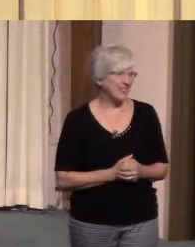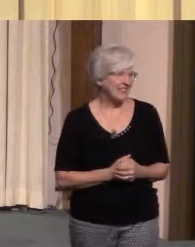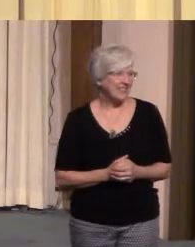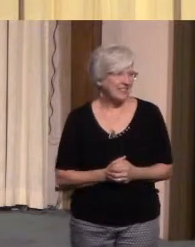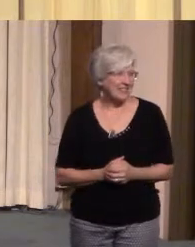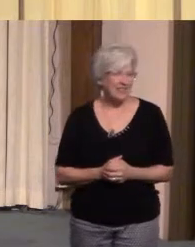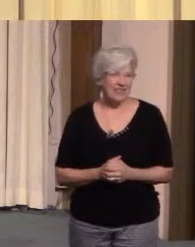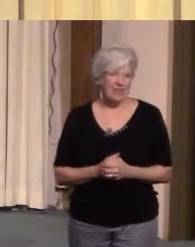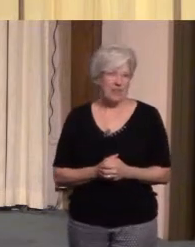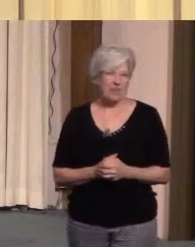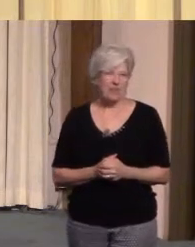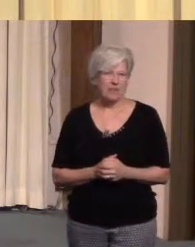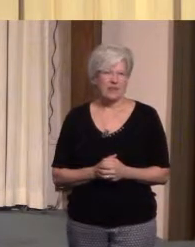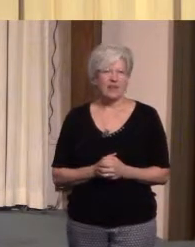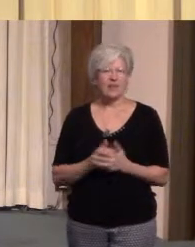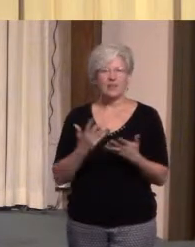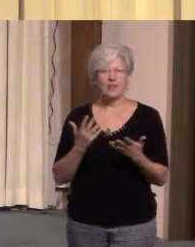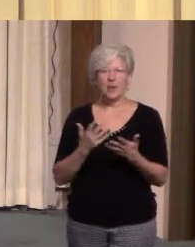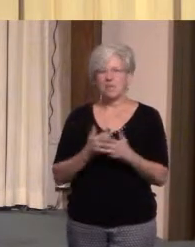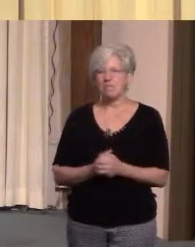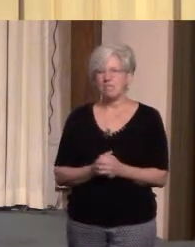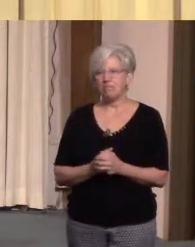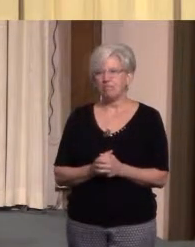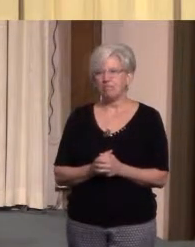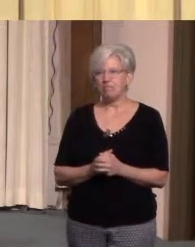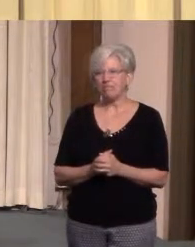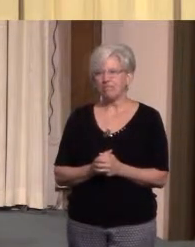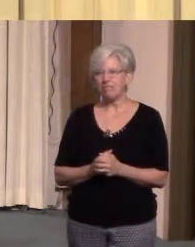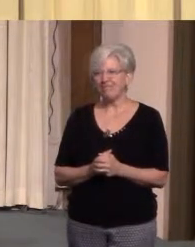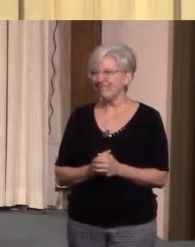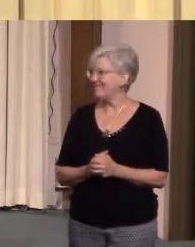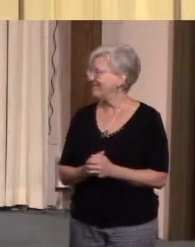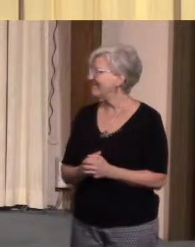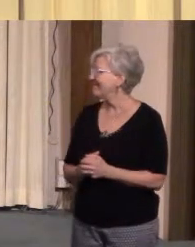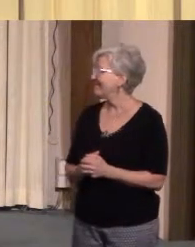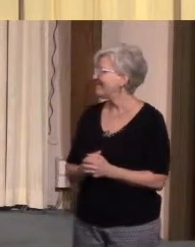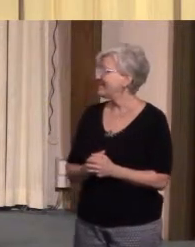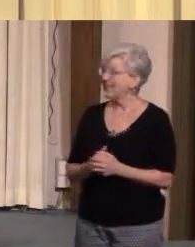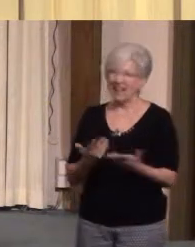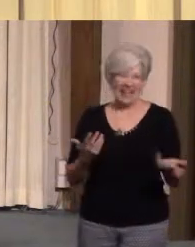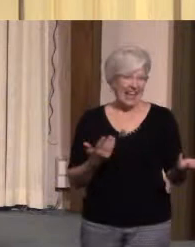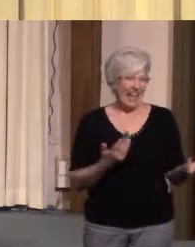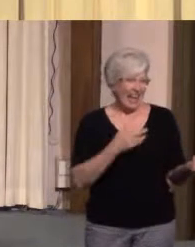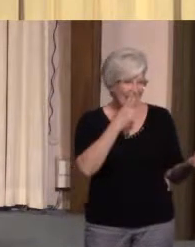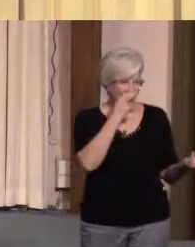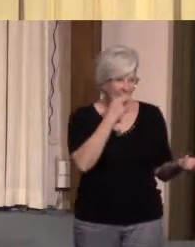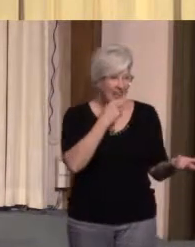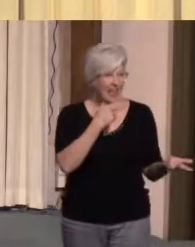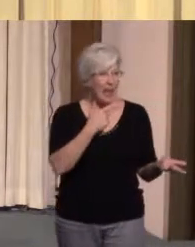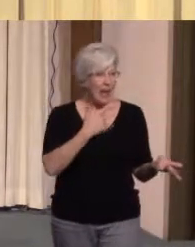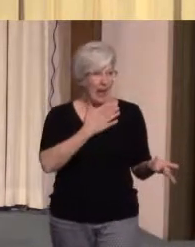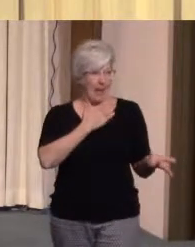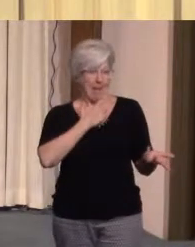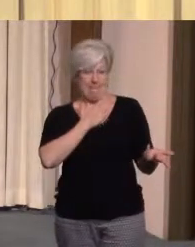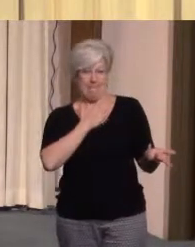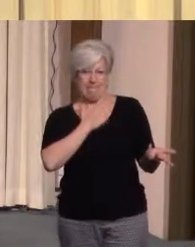Oh, yeah. We do have fun here, I got to tell you. So